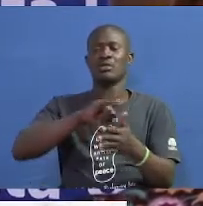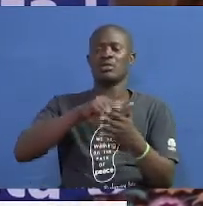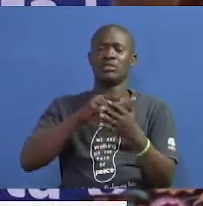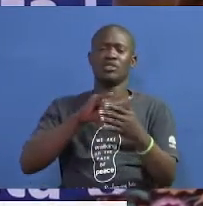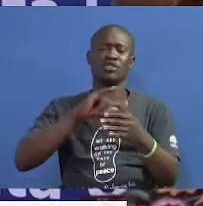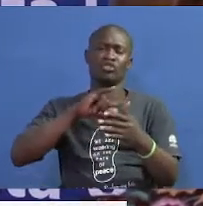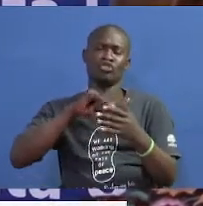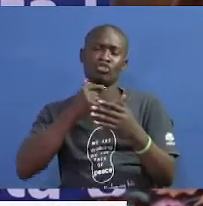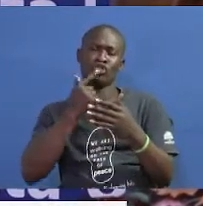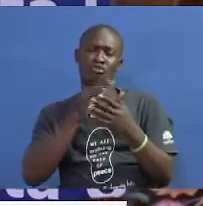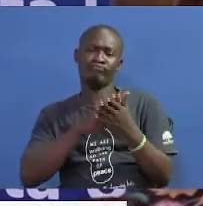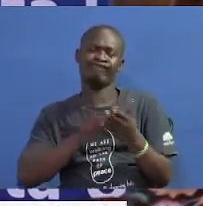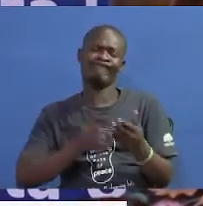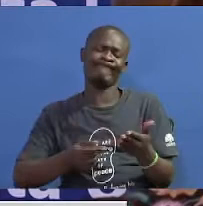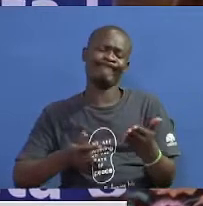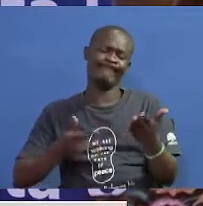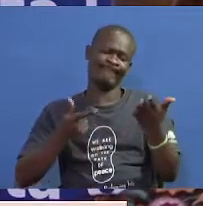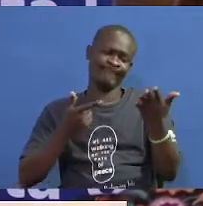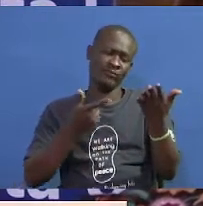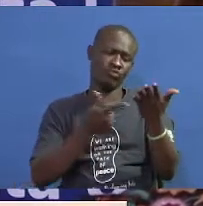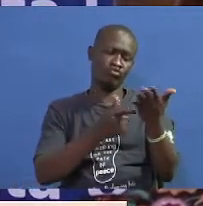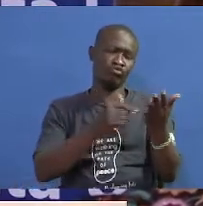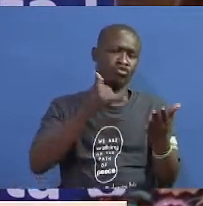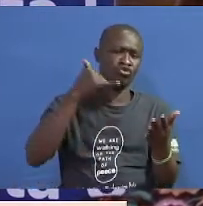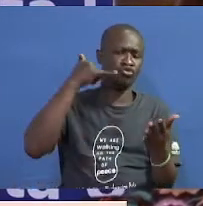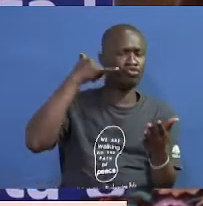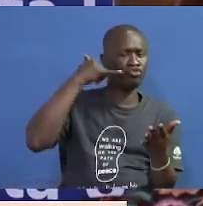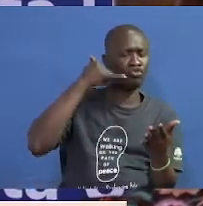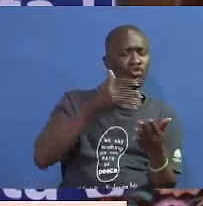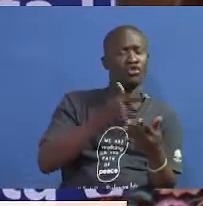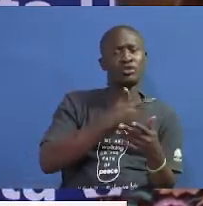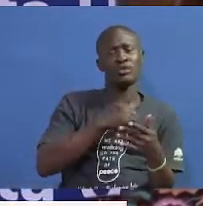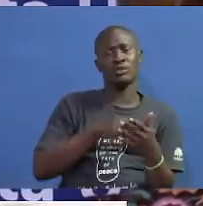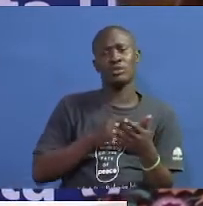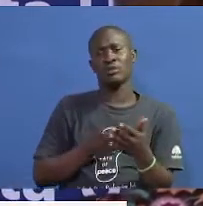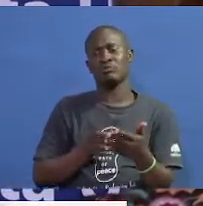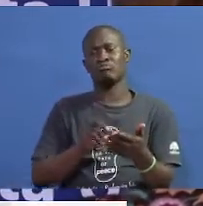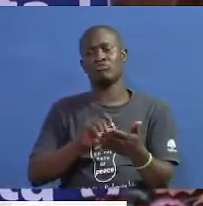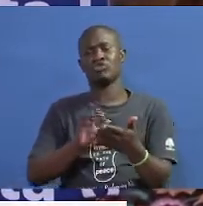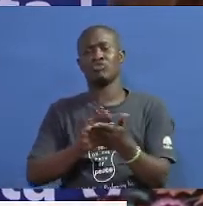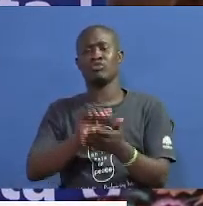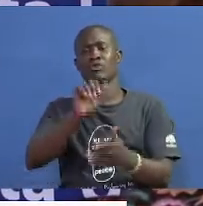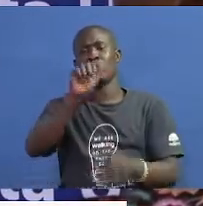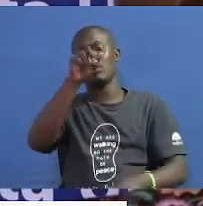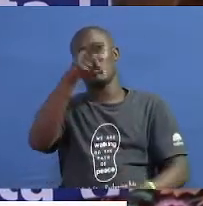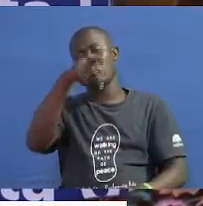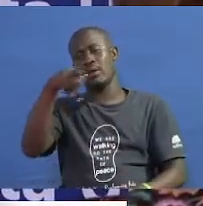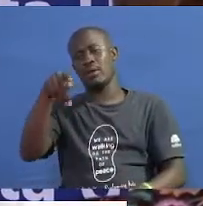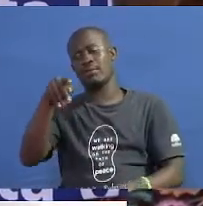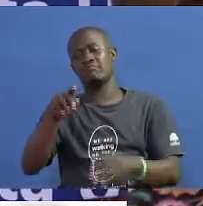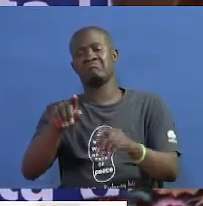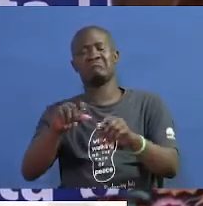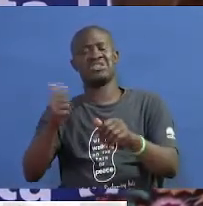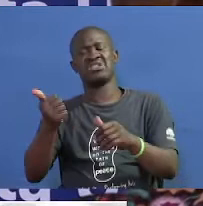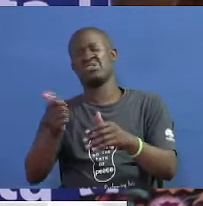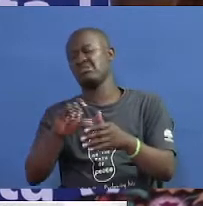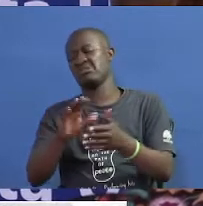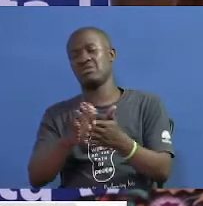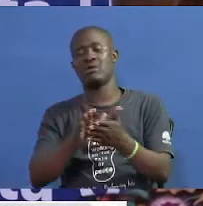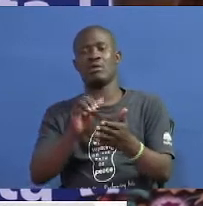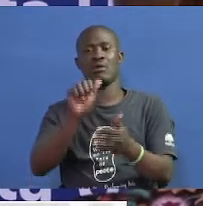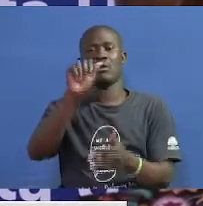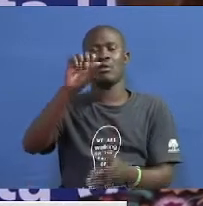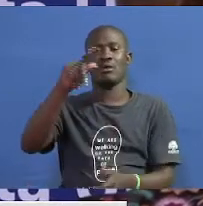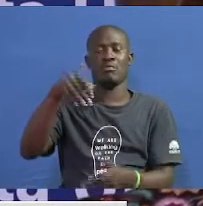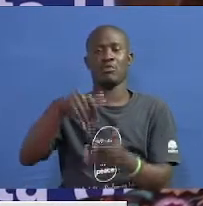just a matter of plugging the device into a smartphone, and then it's operated through an app, just like any other app that would be on your